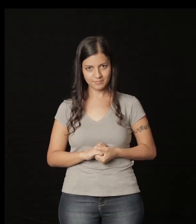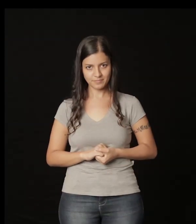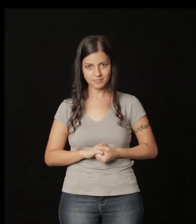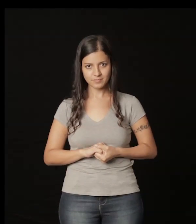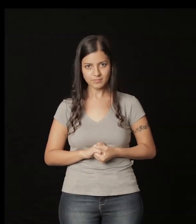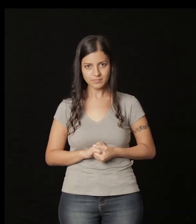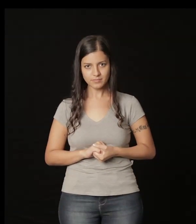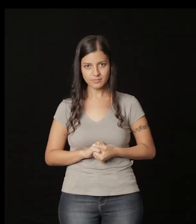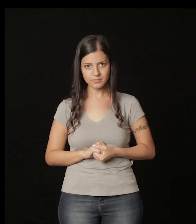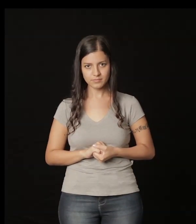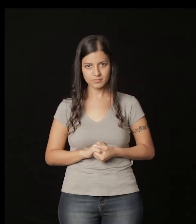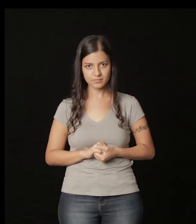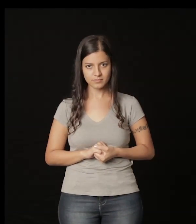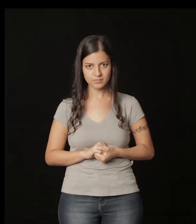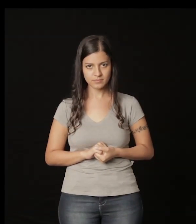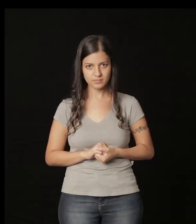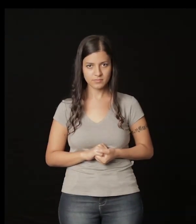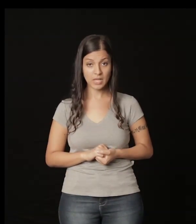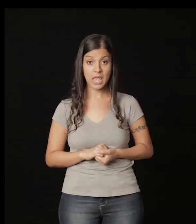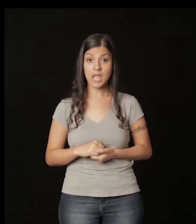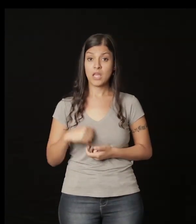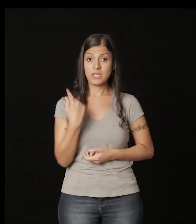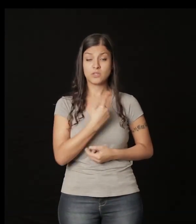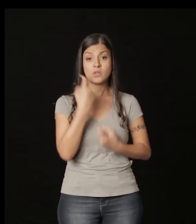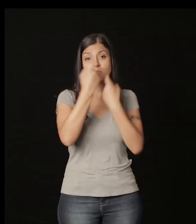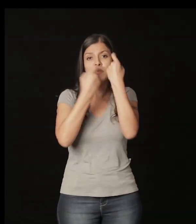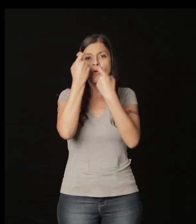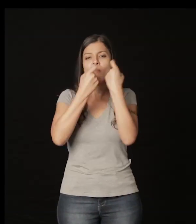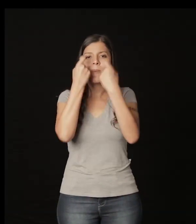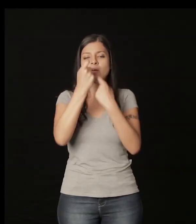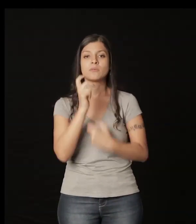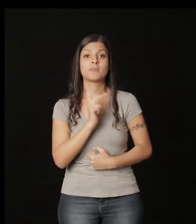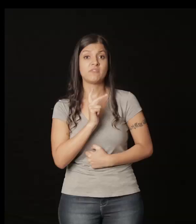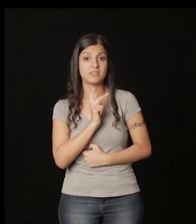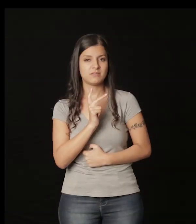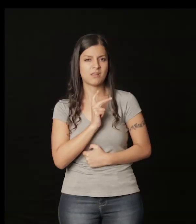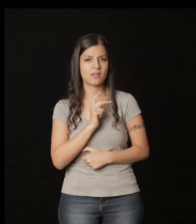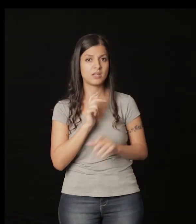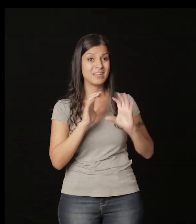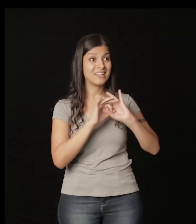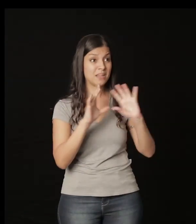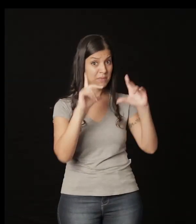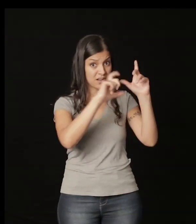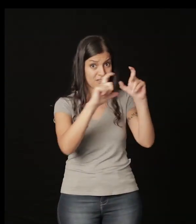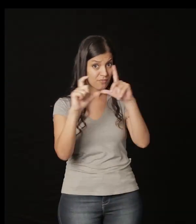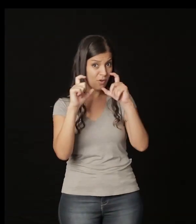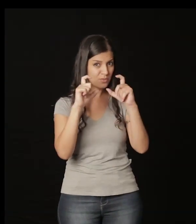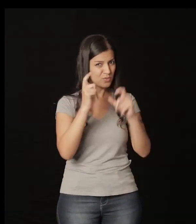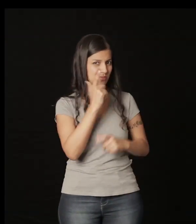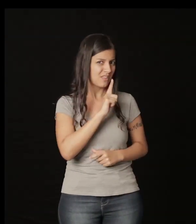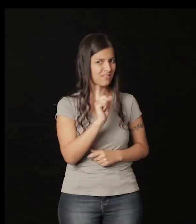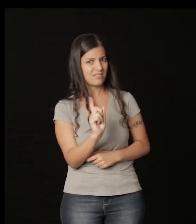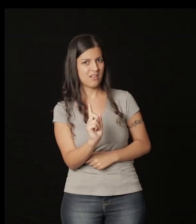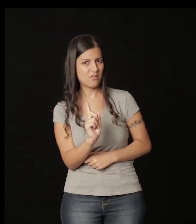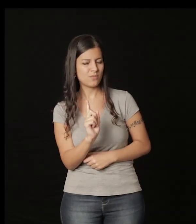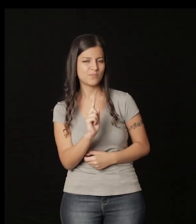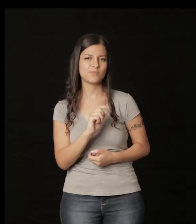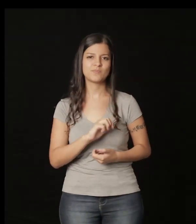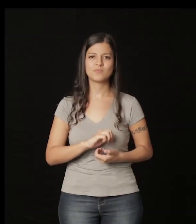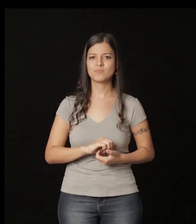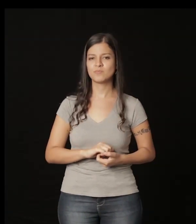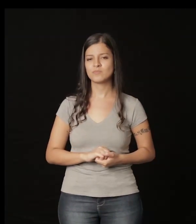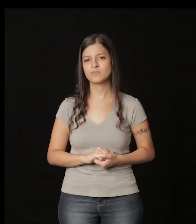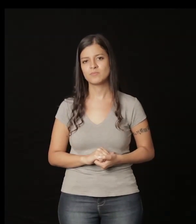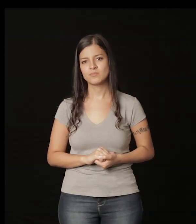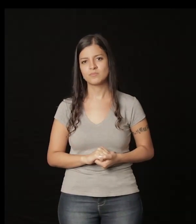we were concerned about privacy. We were concerned about the idea of consent. We